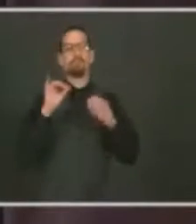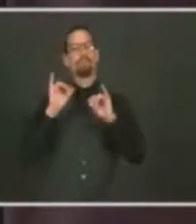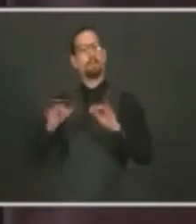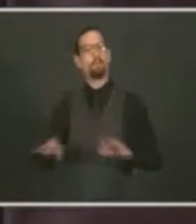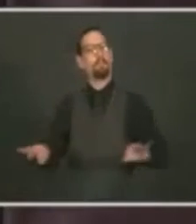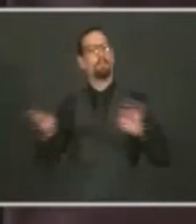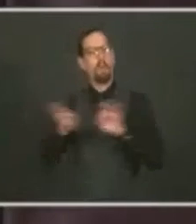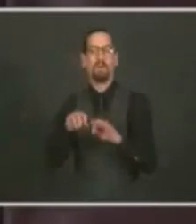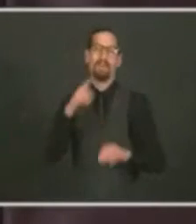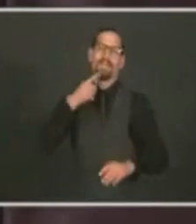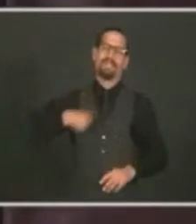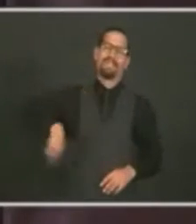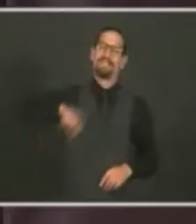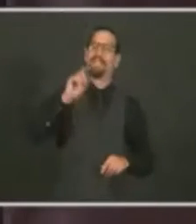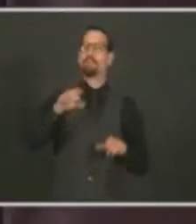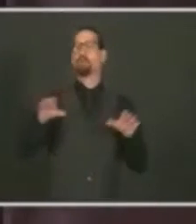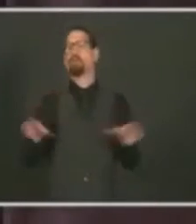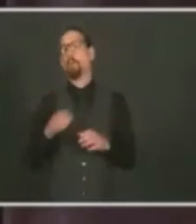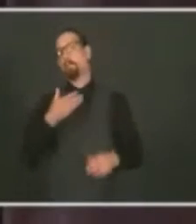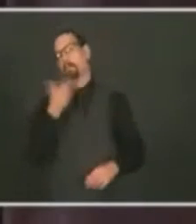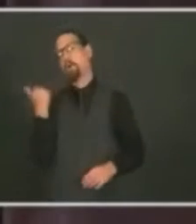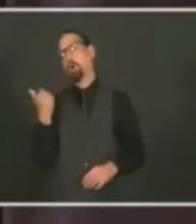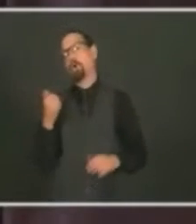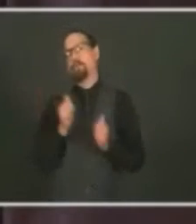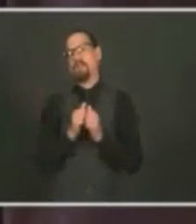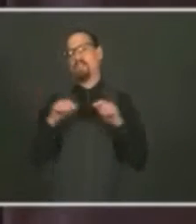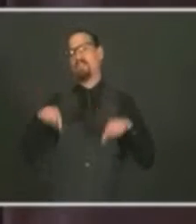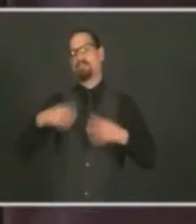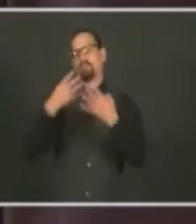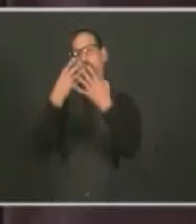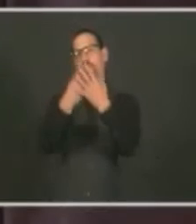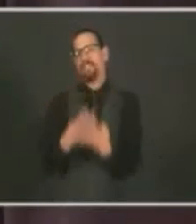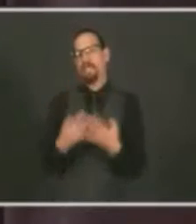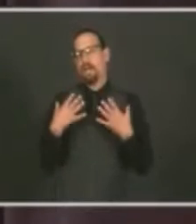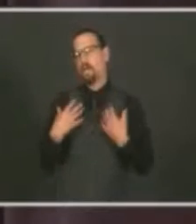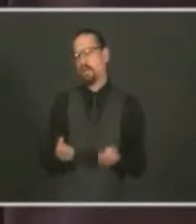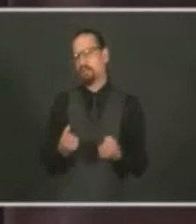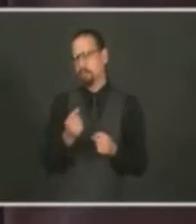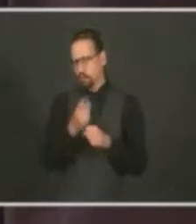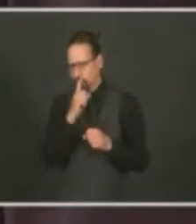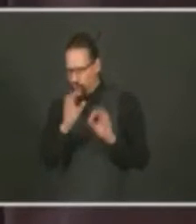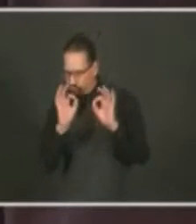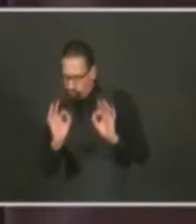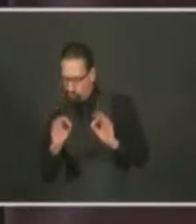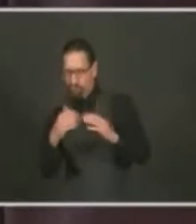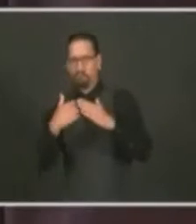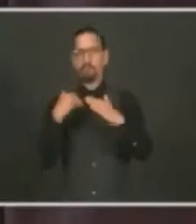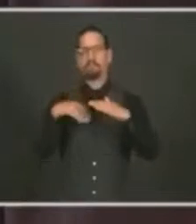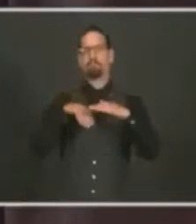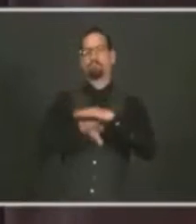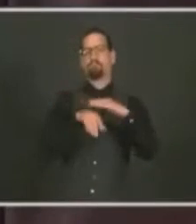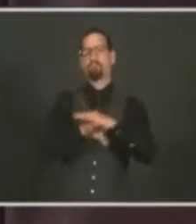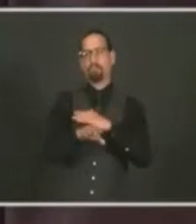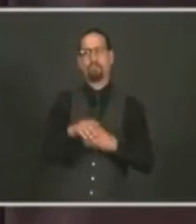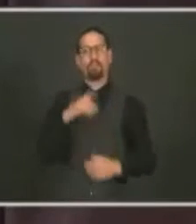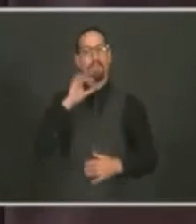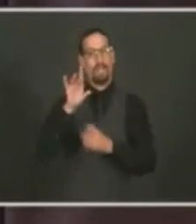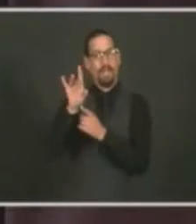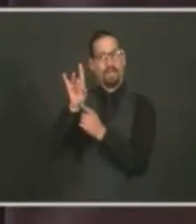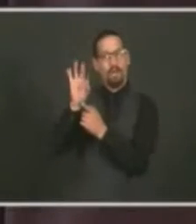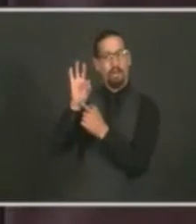of screening every single day, every employee, please try a little harder so we can go from 89 to